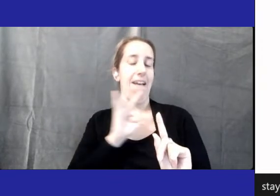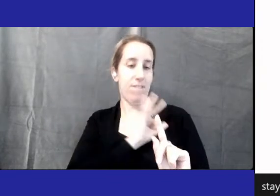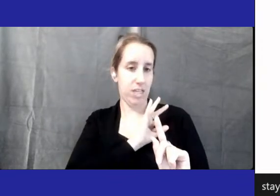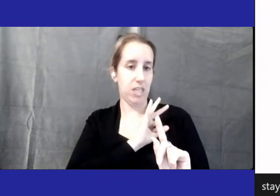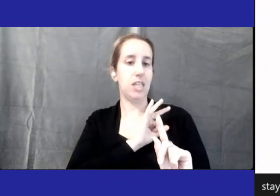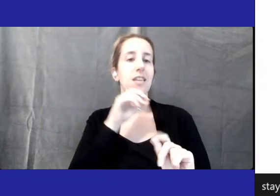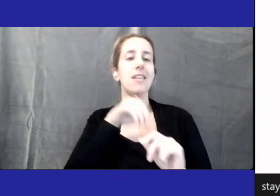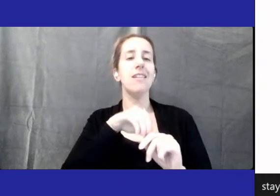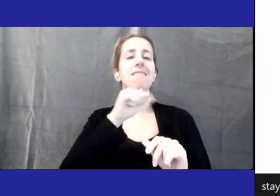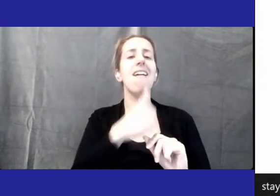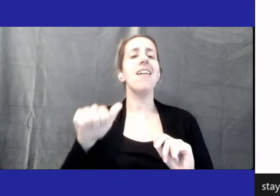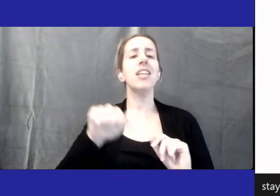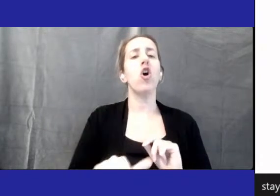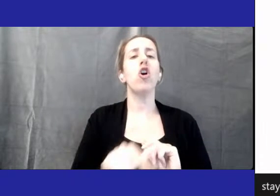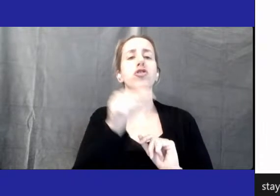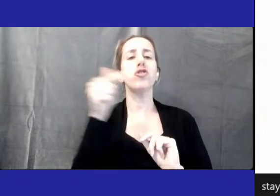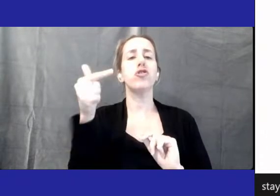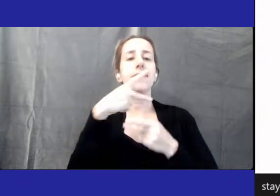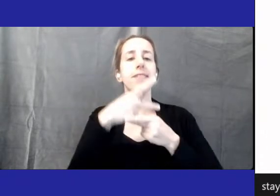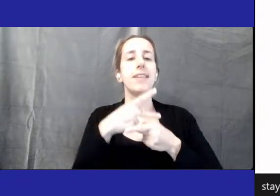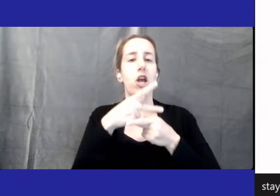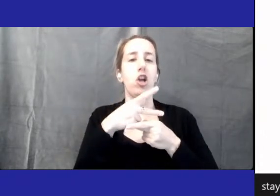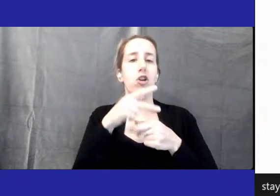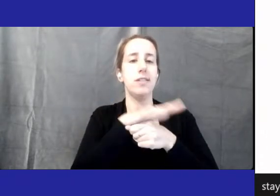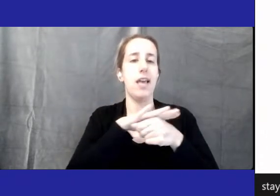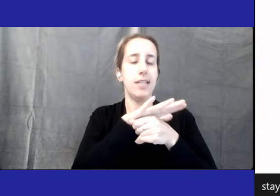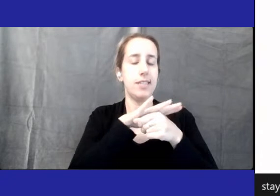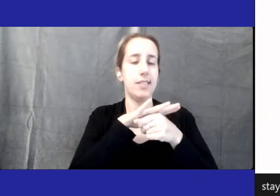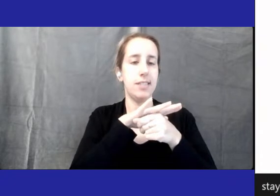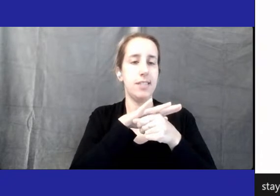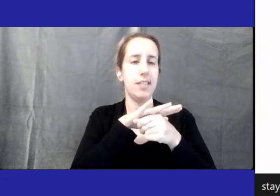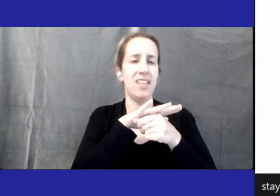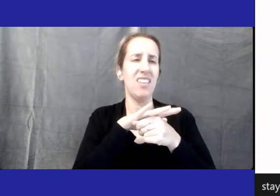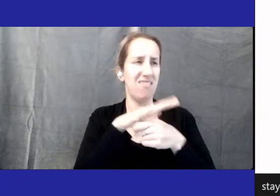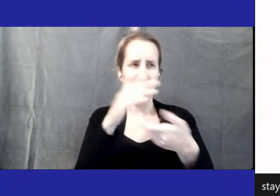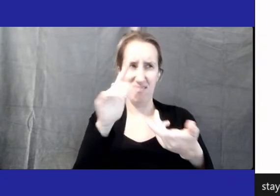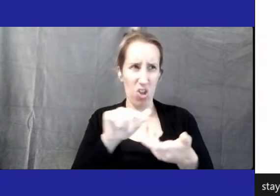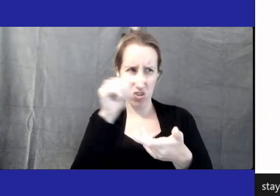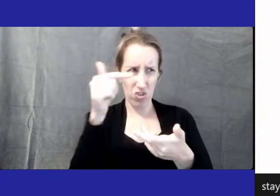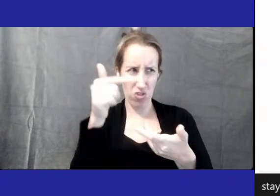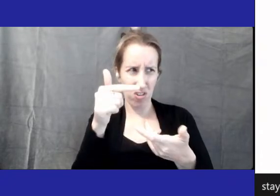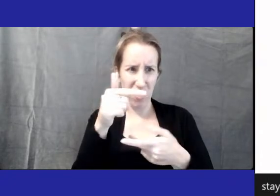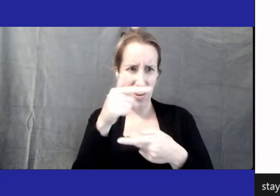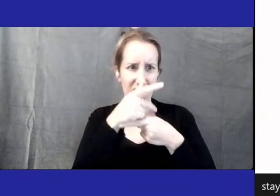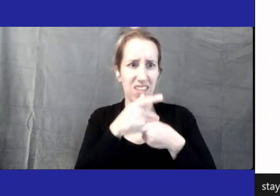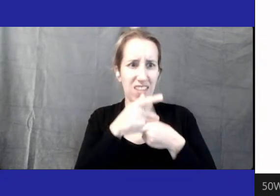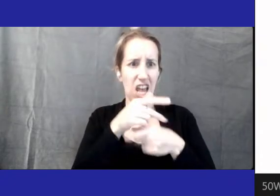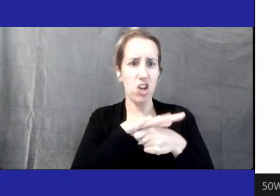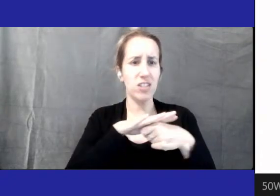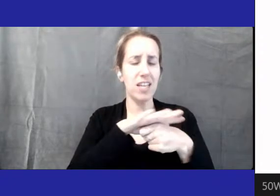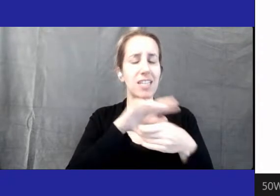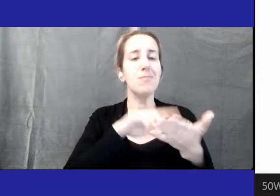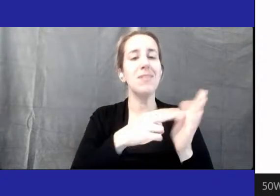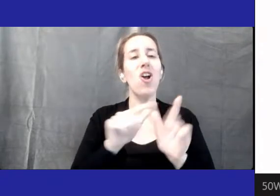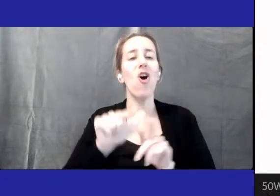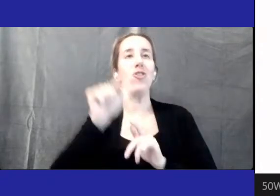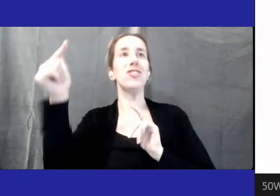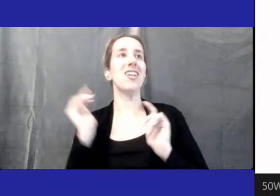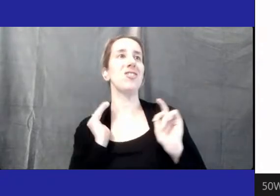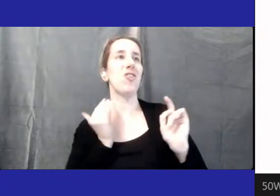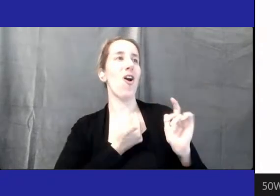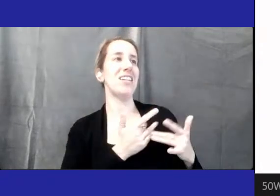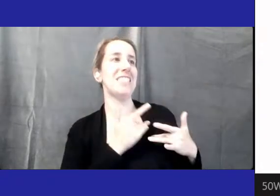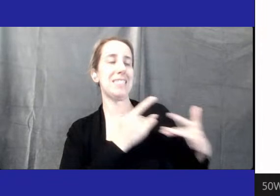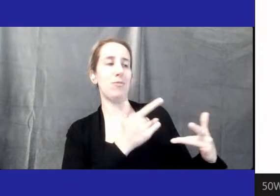care sites. Alternative care sites are places that are alternates to our typical care sites, namely